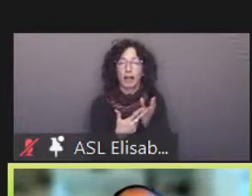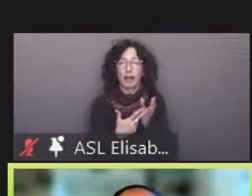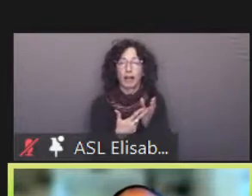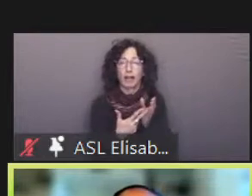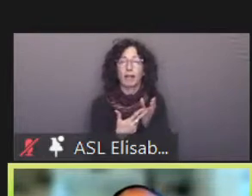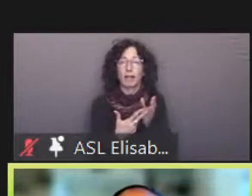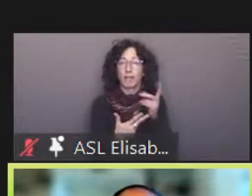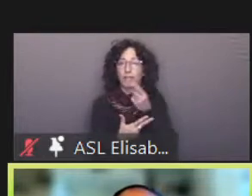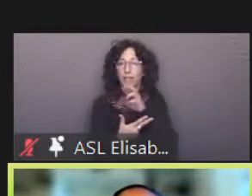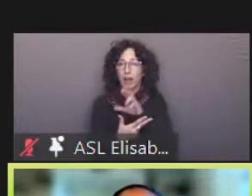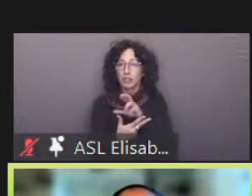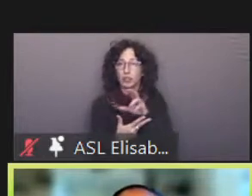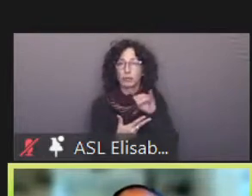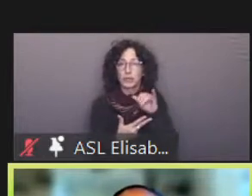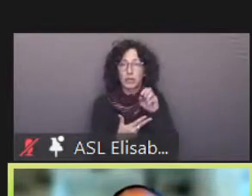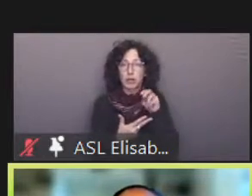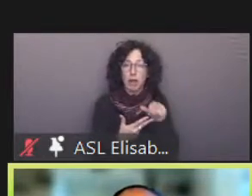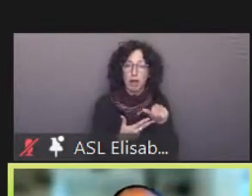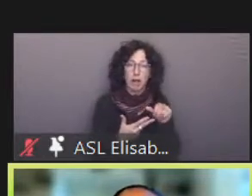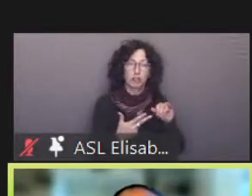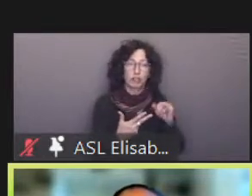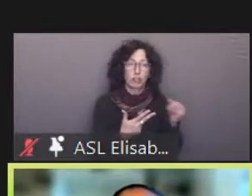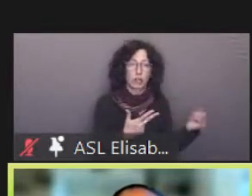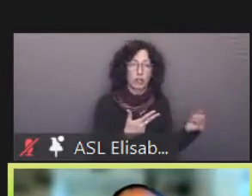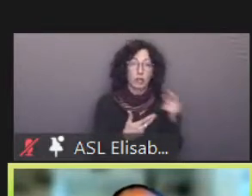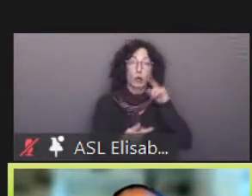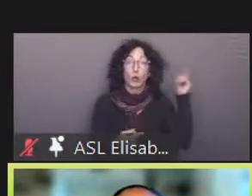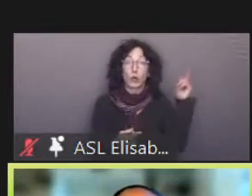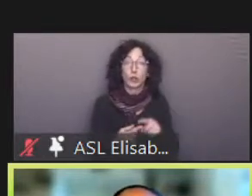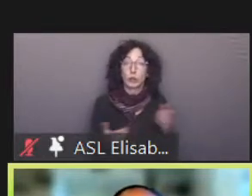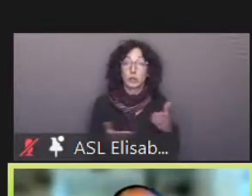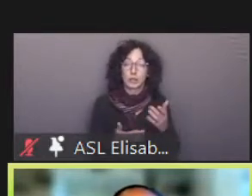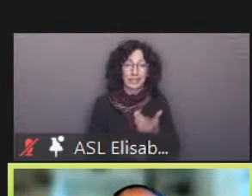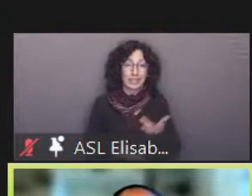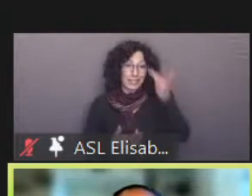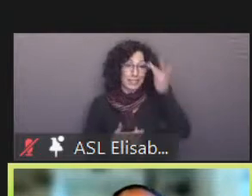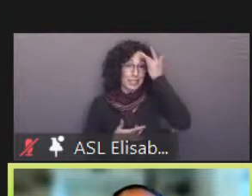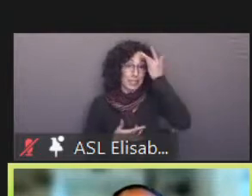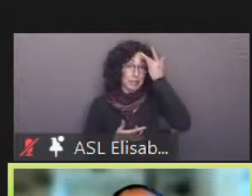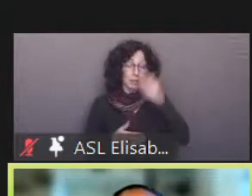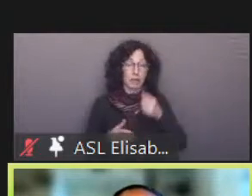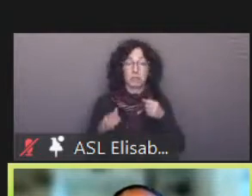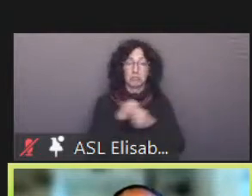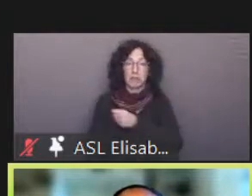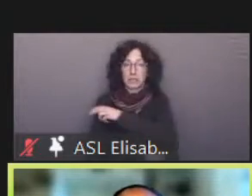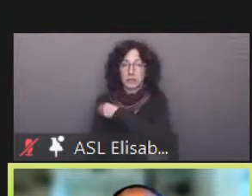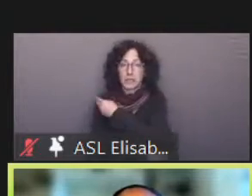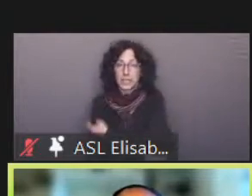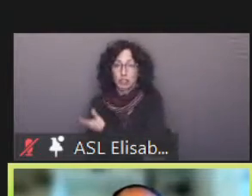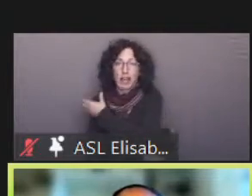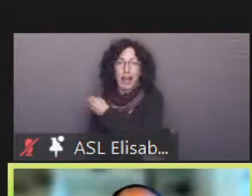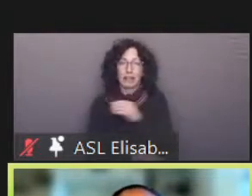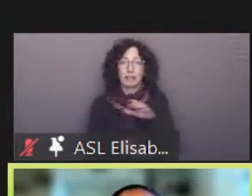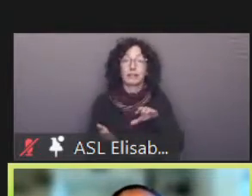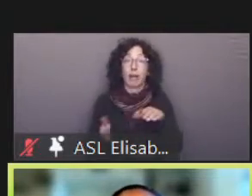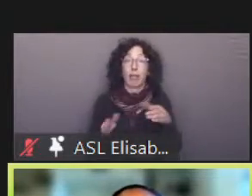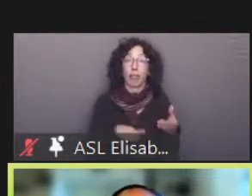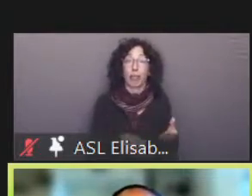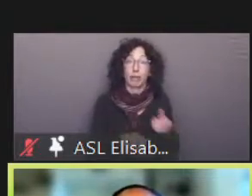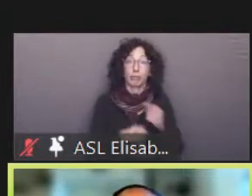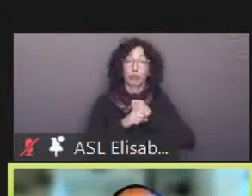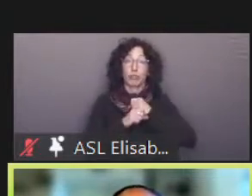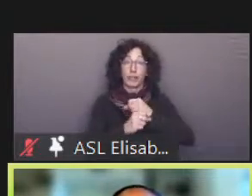the risk of disease, hospitalization, and death from COVID. And real-world